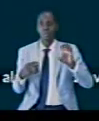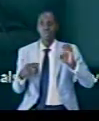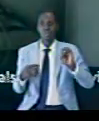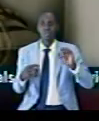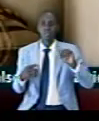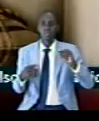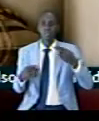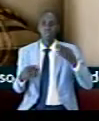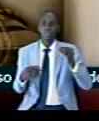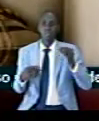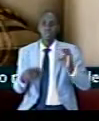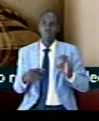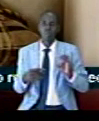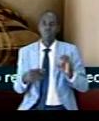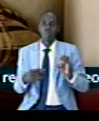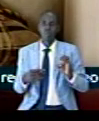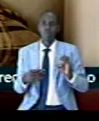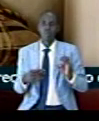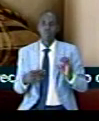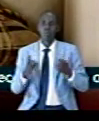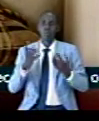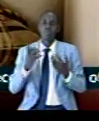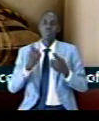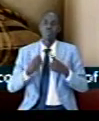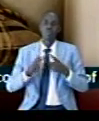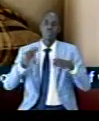I would like to testify, children of God,